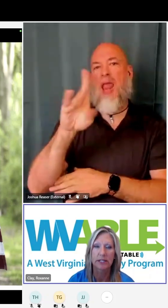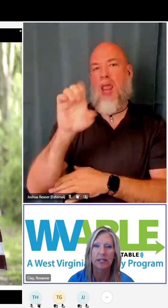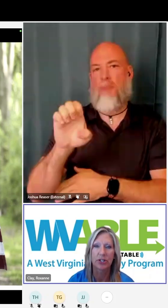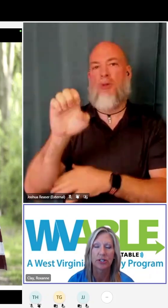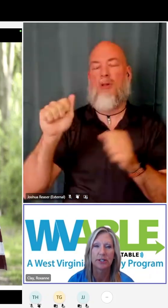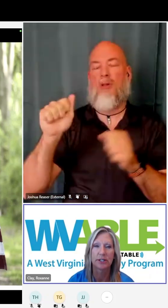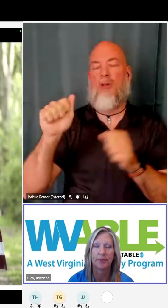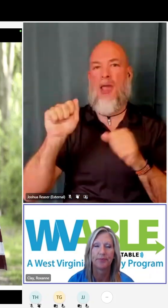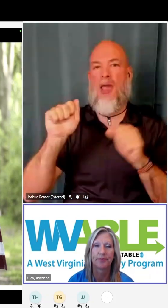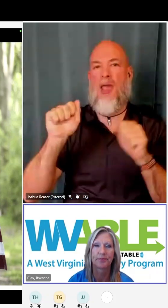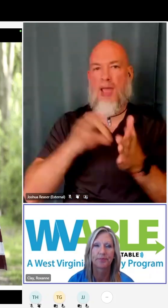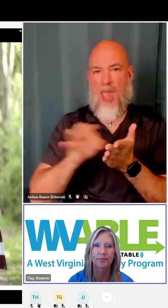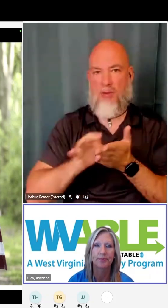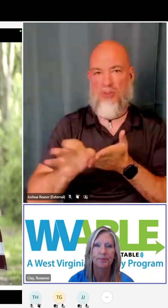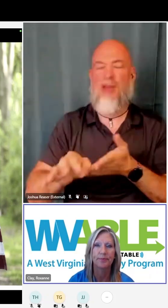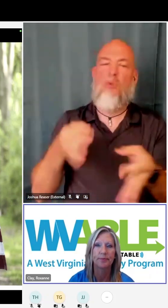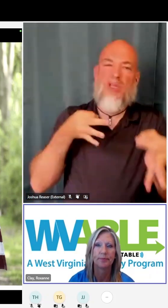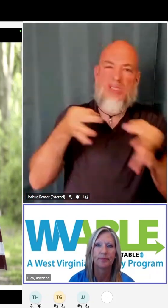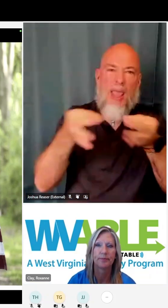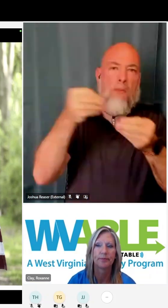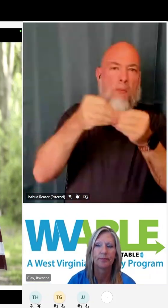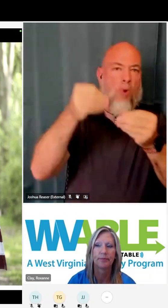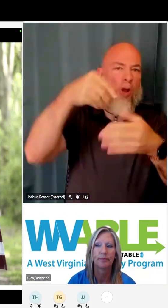longer presentations.